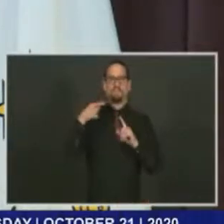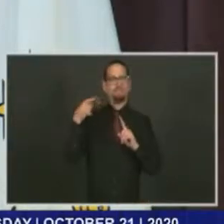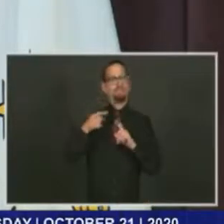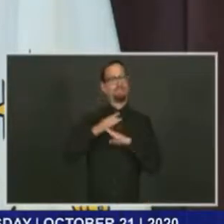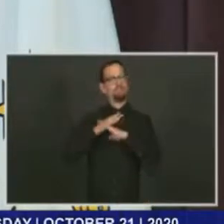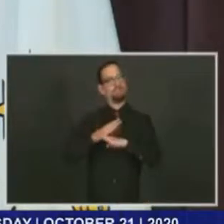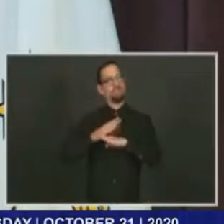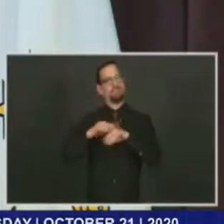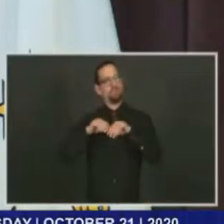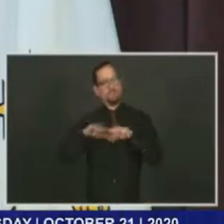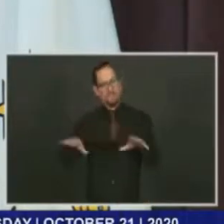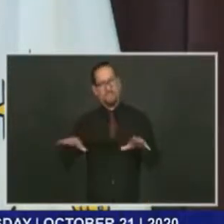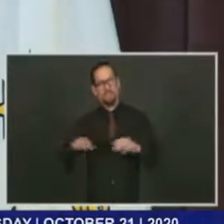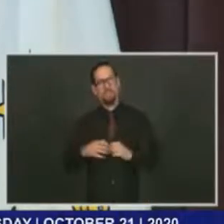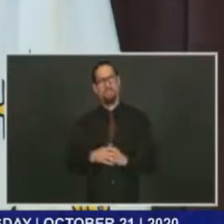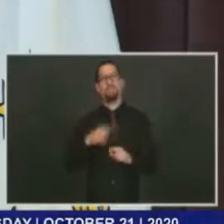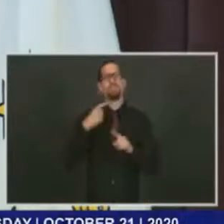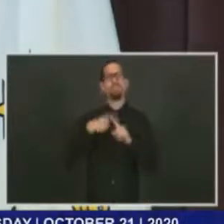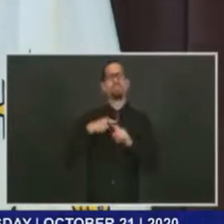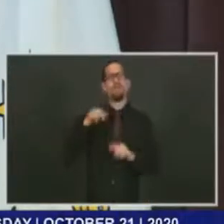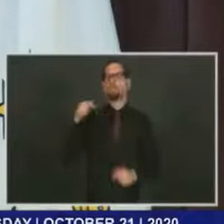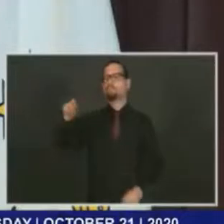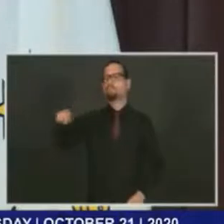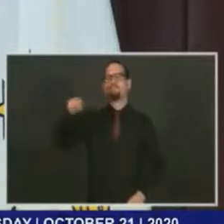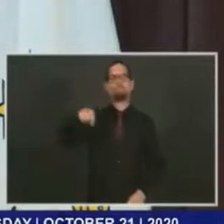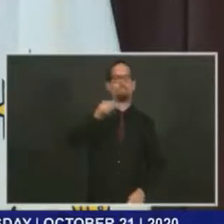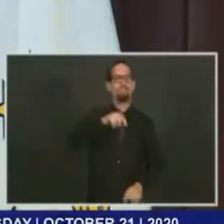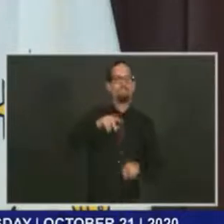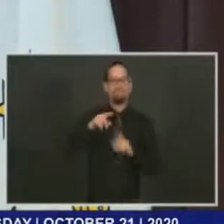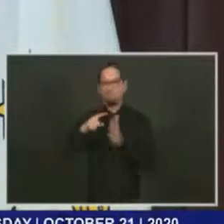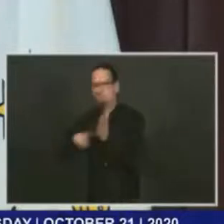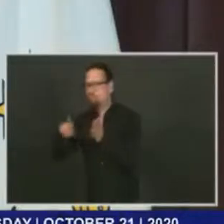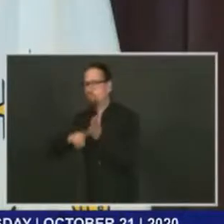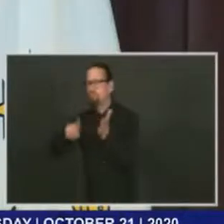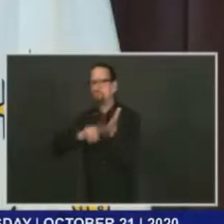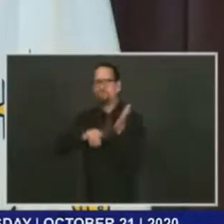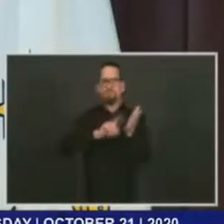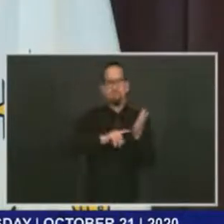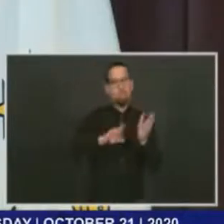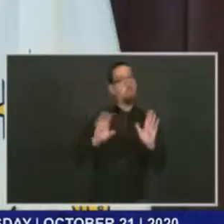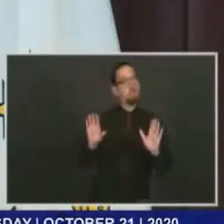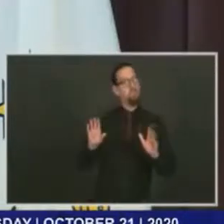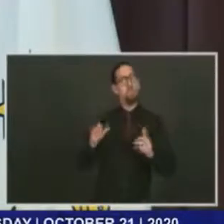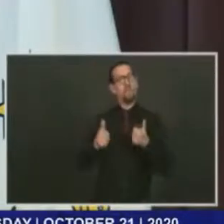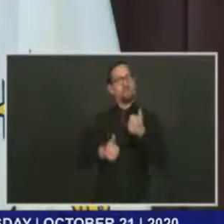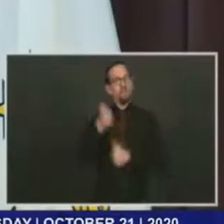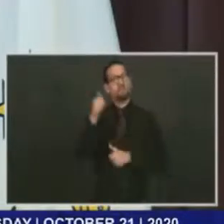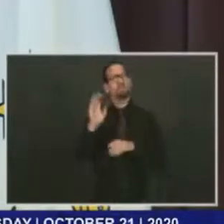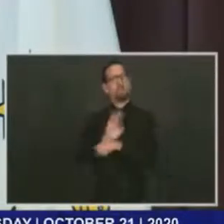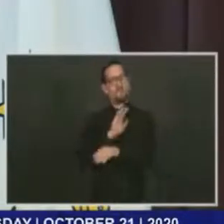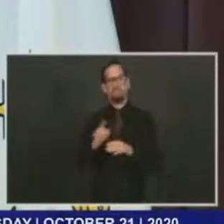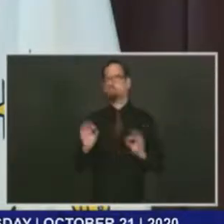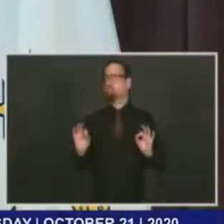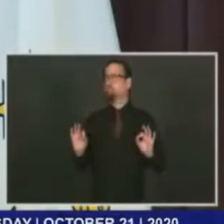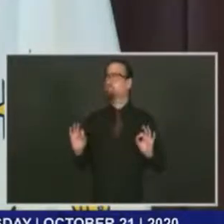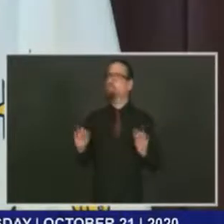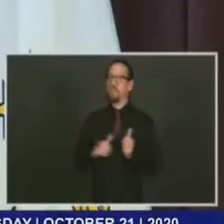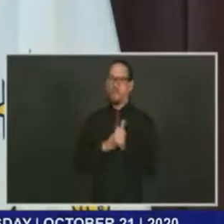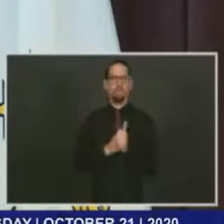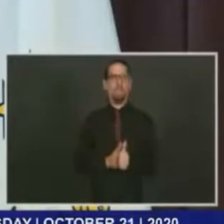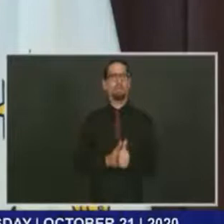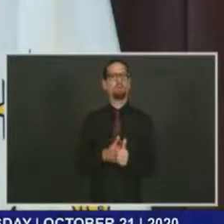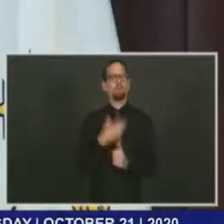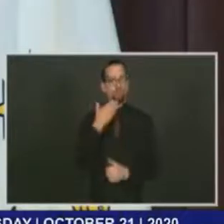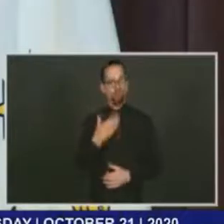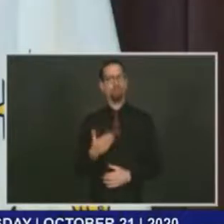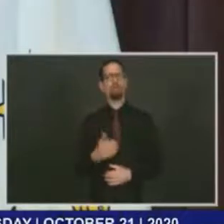settings. Thankfully, and it's why we're encouraging it, most businesses are doing a very good job with this. It's